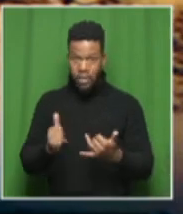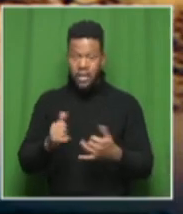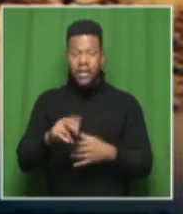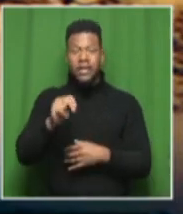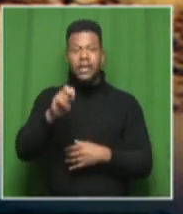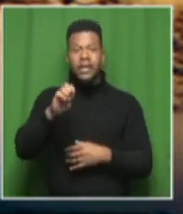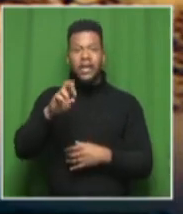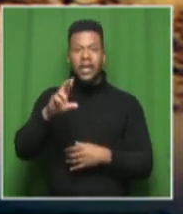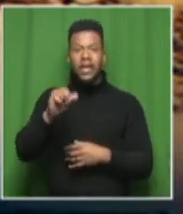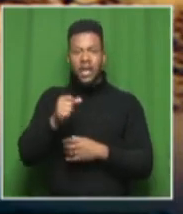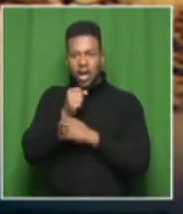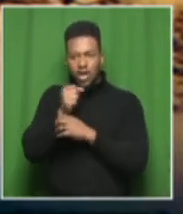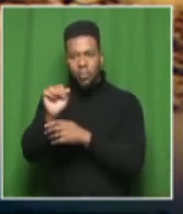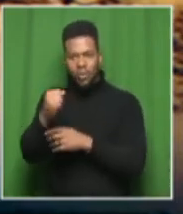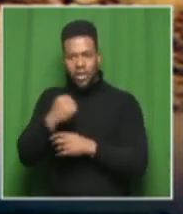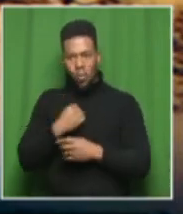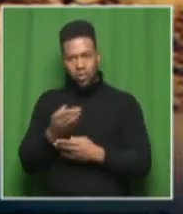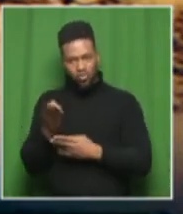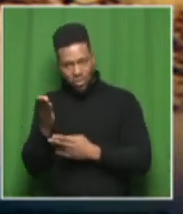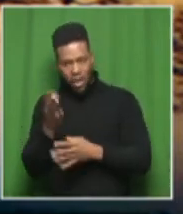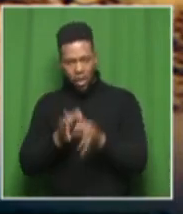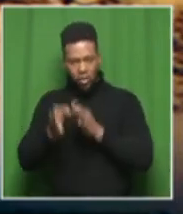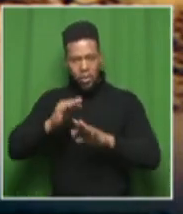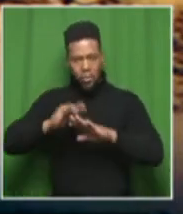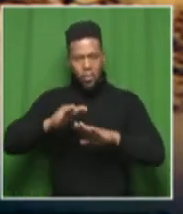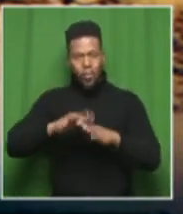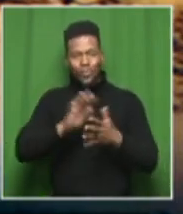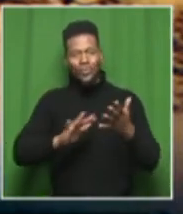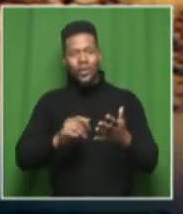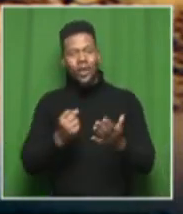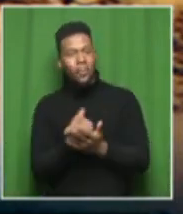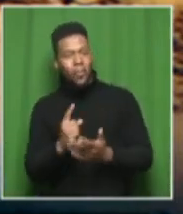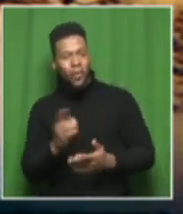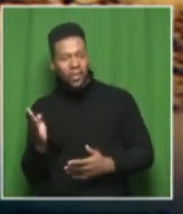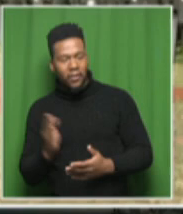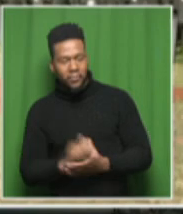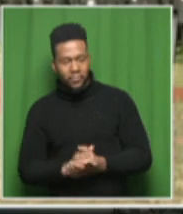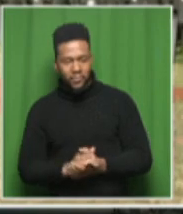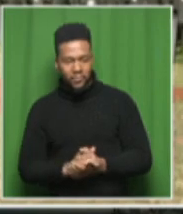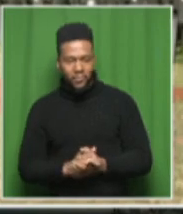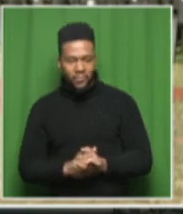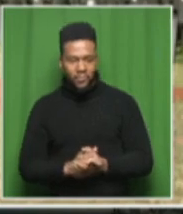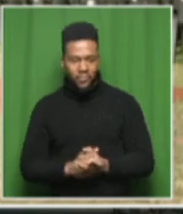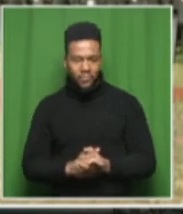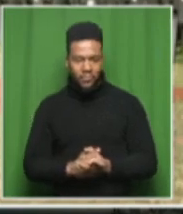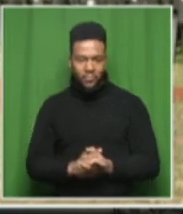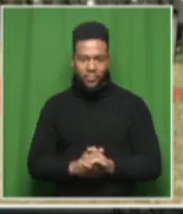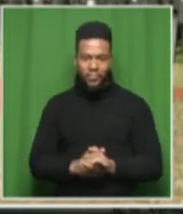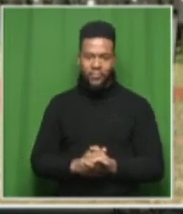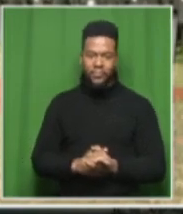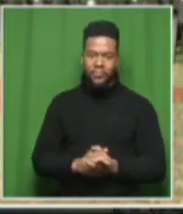standing by, and she's got more on that story for us. Nerea, good morning to you.